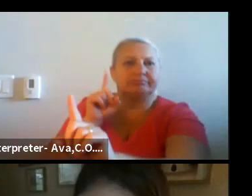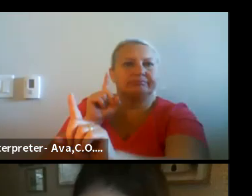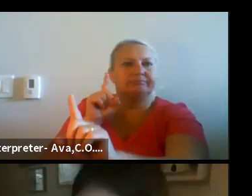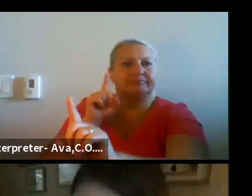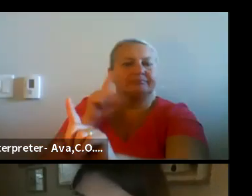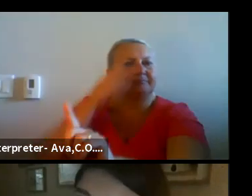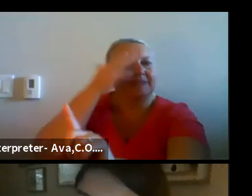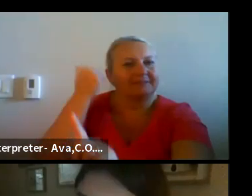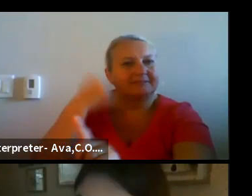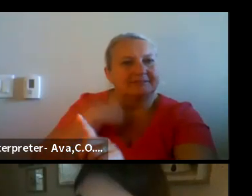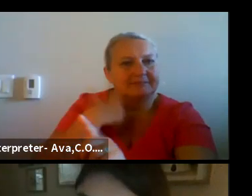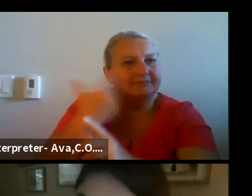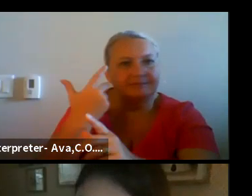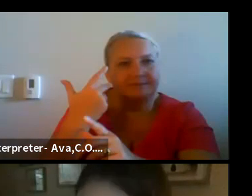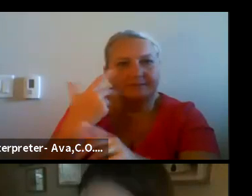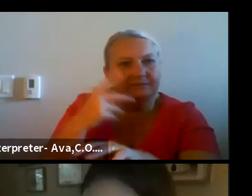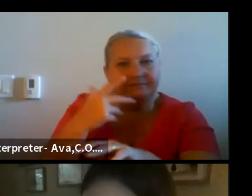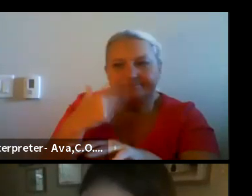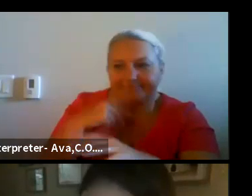that world.